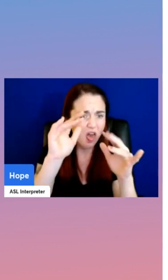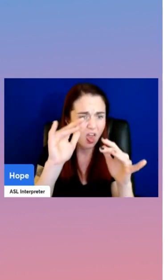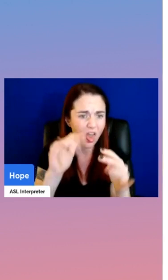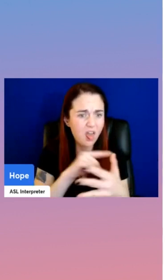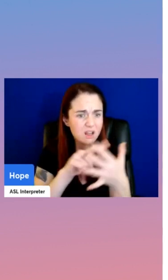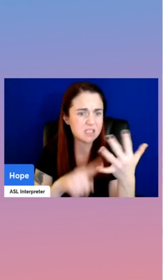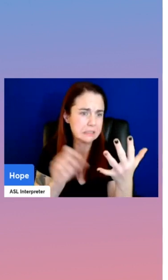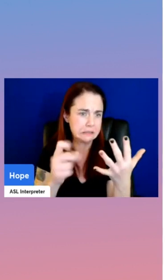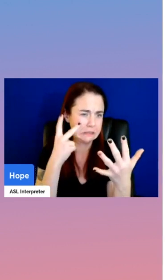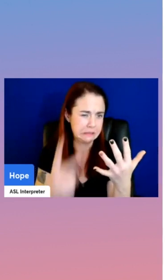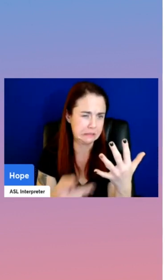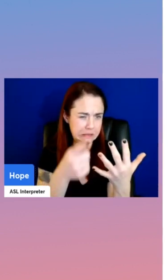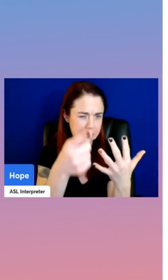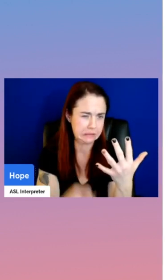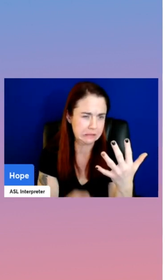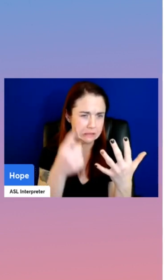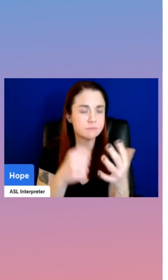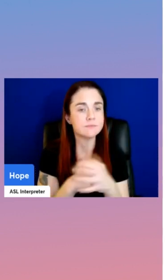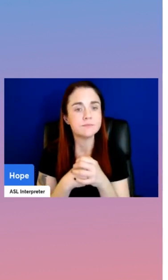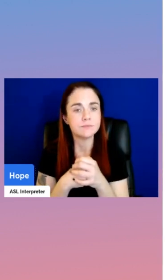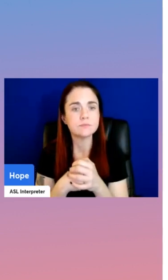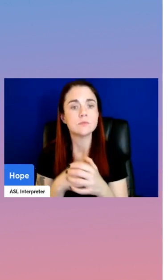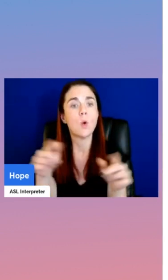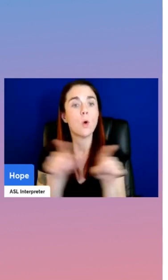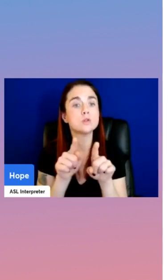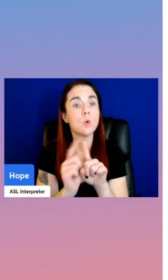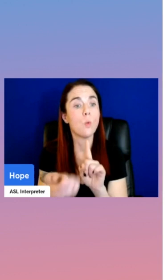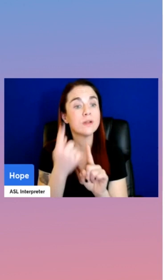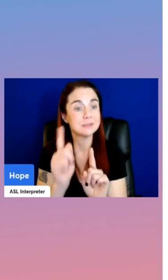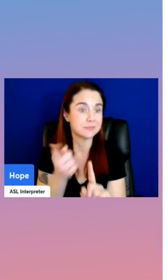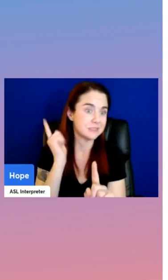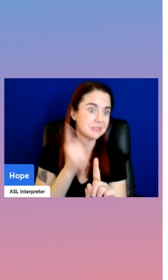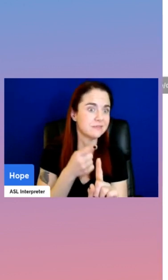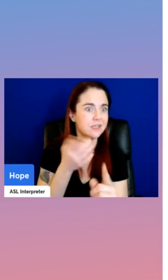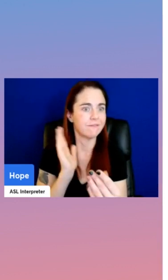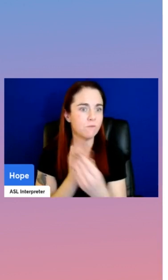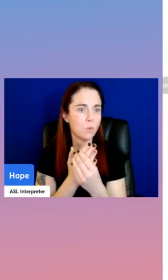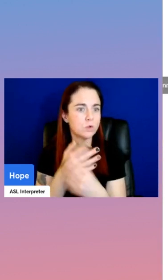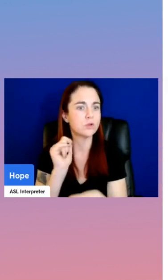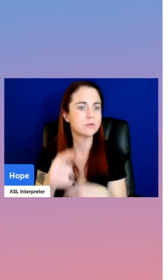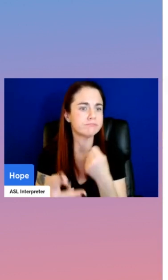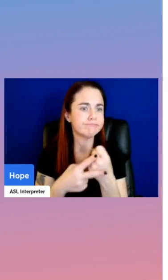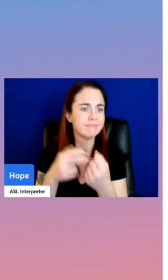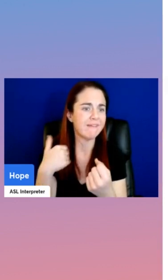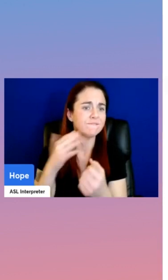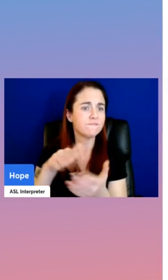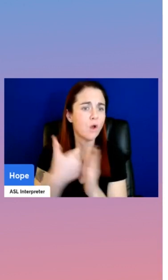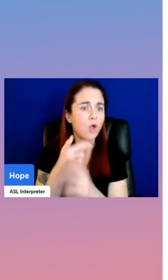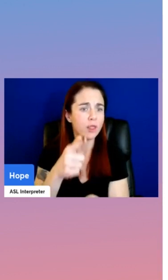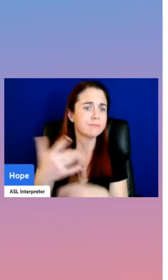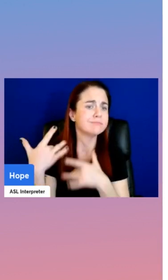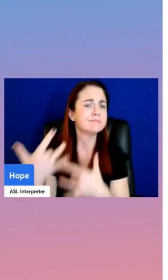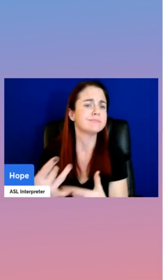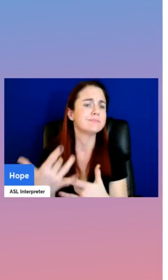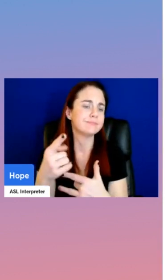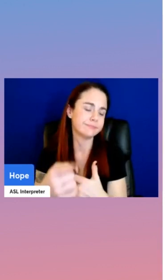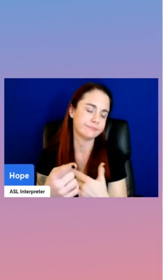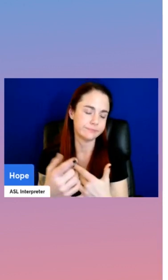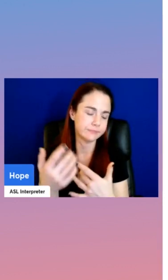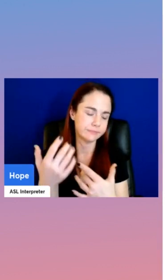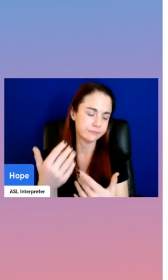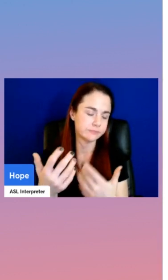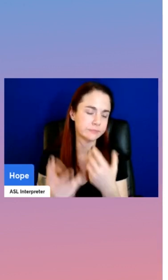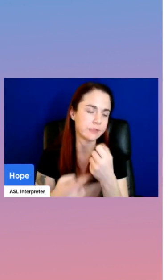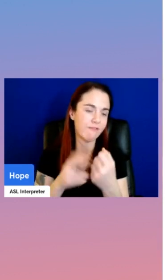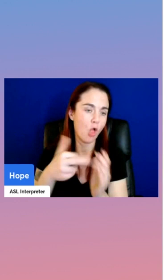mapping, for example. I also have one specific folder which contains all the, normally it's supposed to contain all the